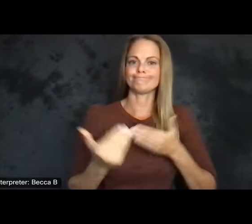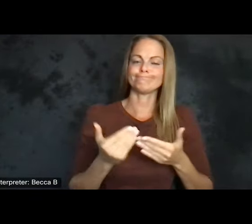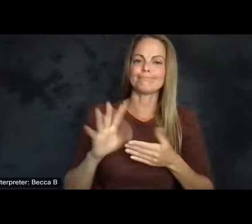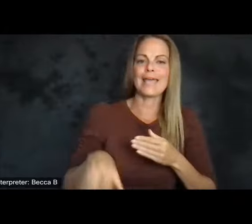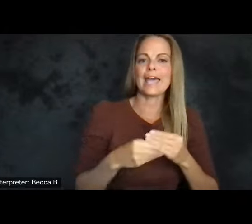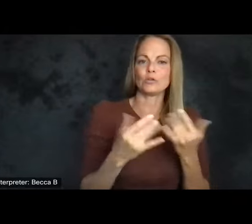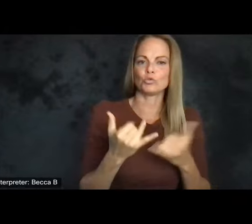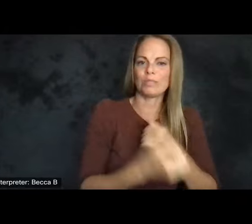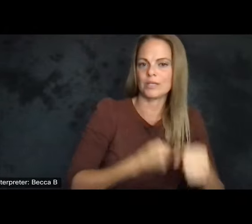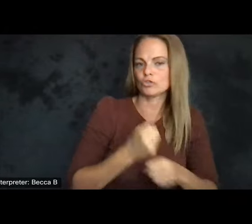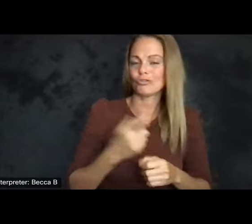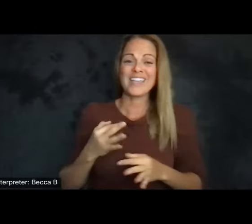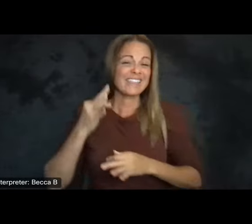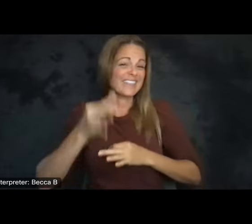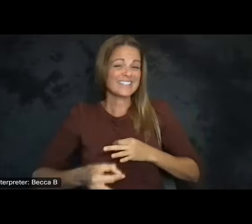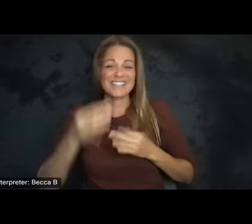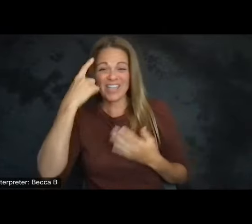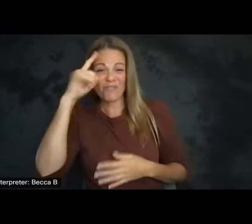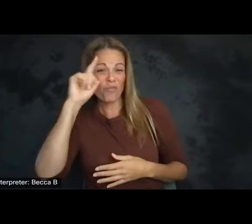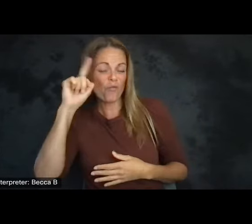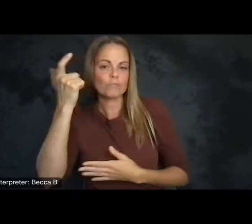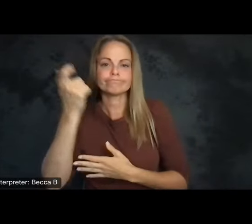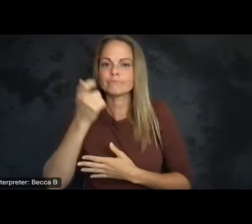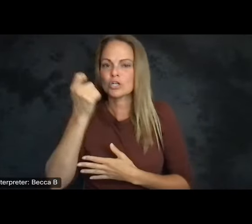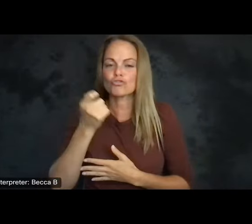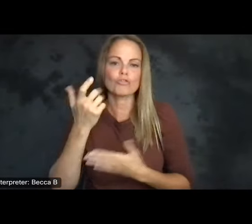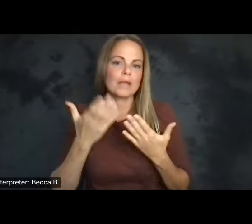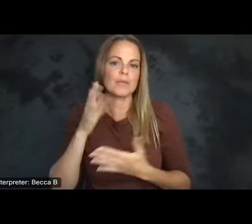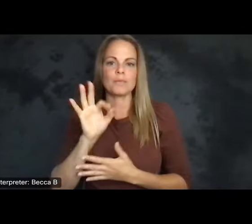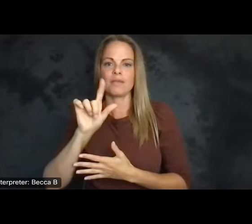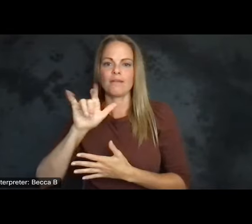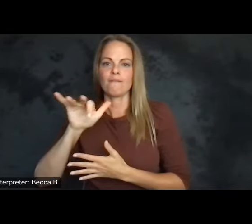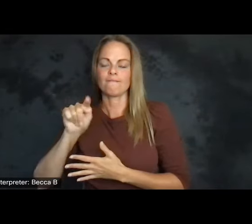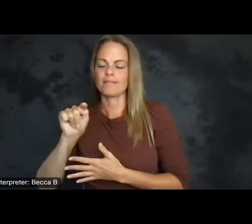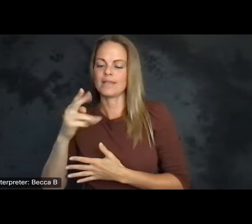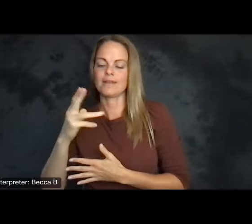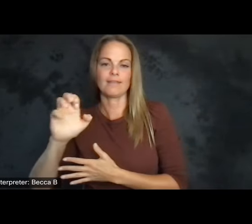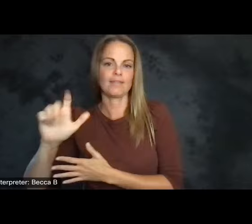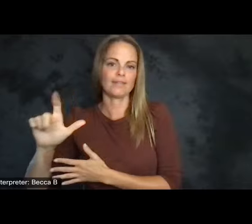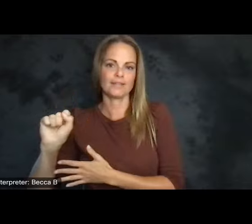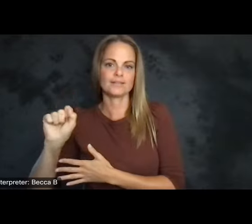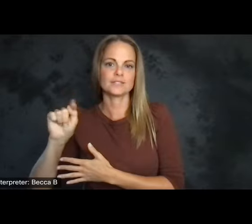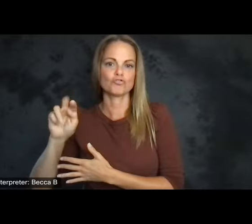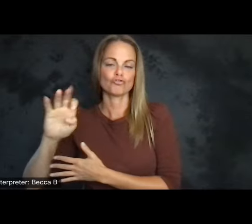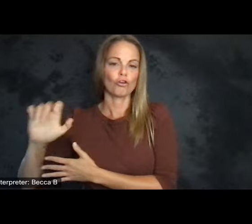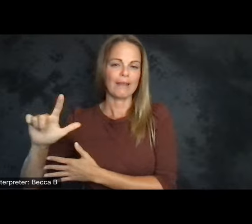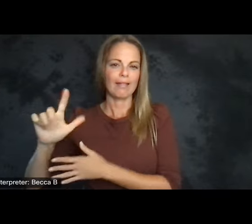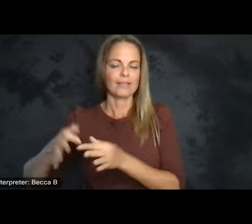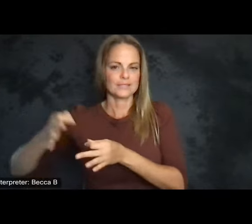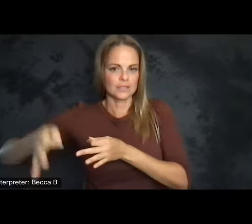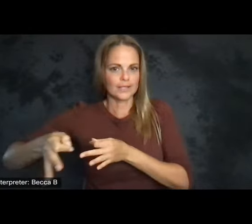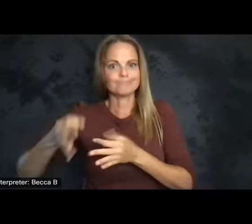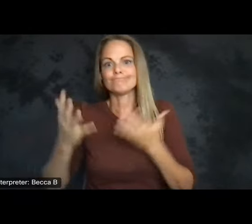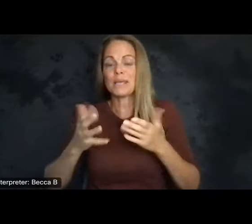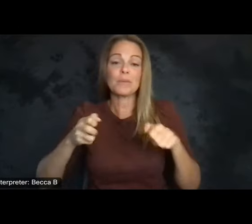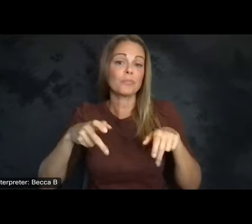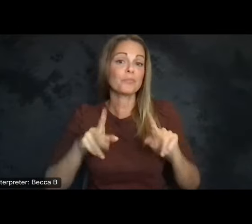to not getting the grant funding, such as on the Flint Hills Trail, that was a little bit delayed, issues with permitting or in the